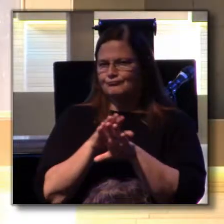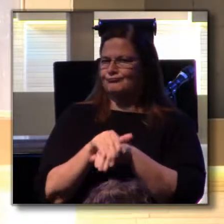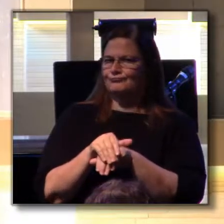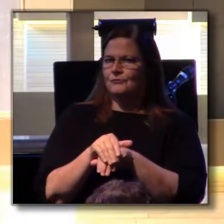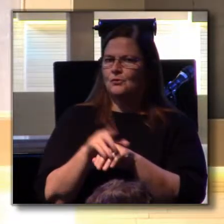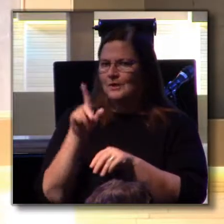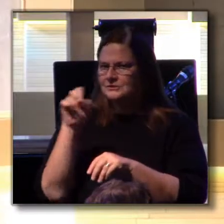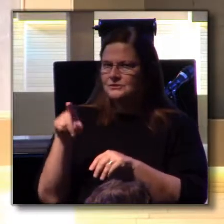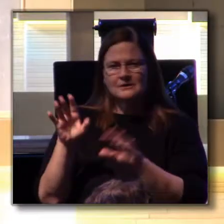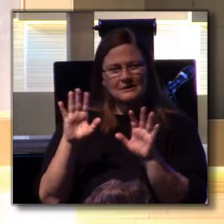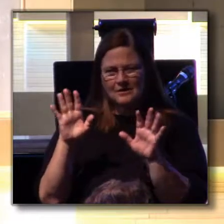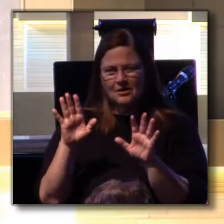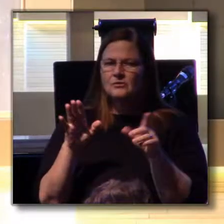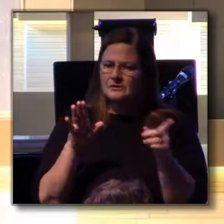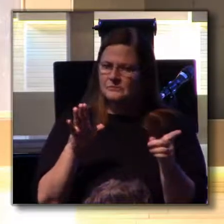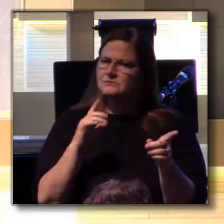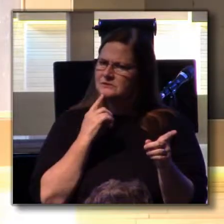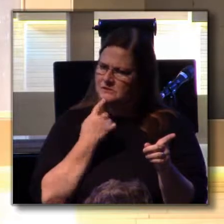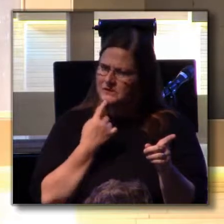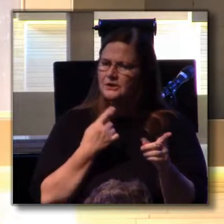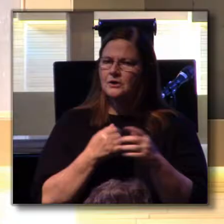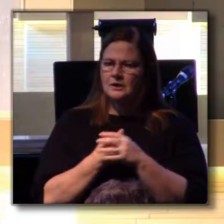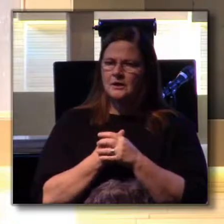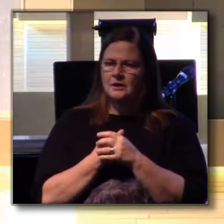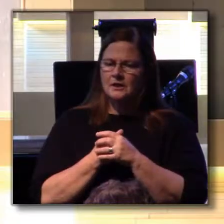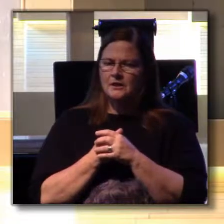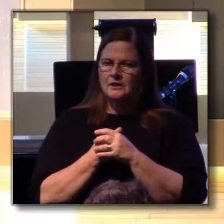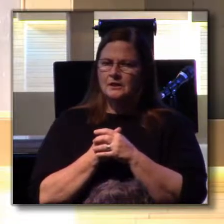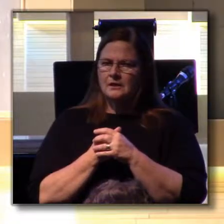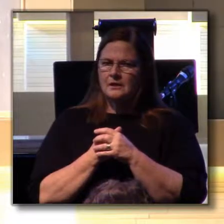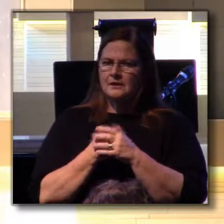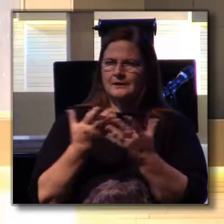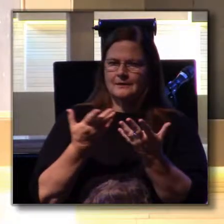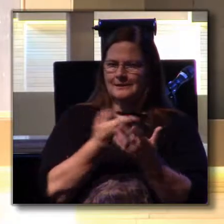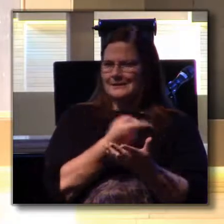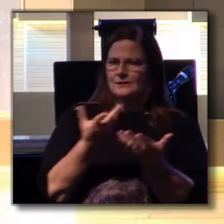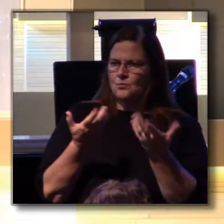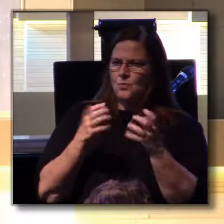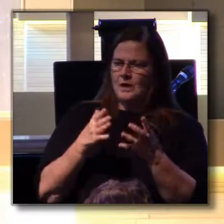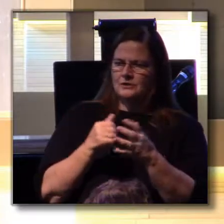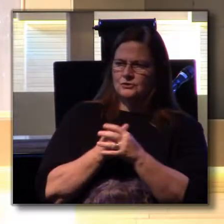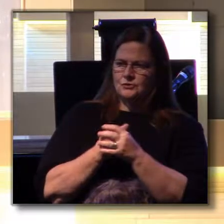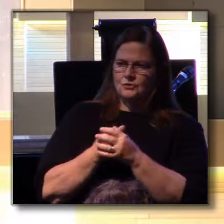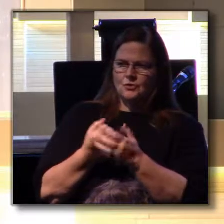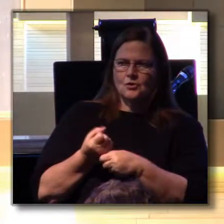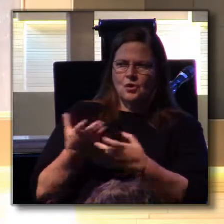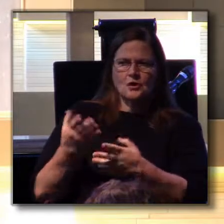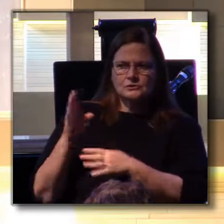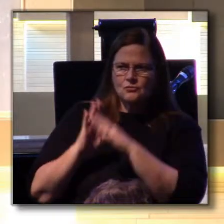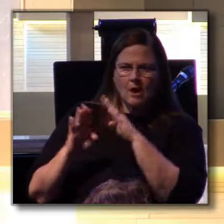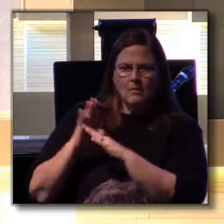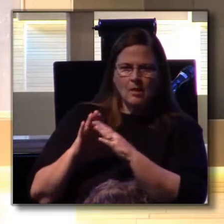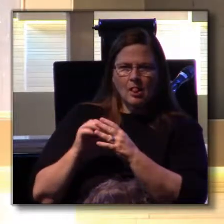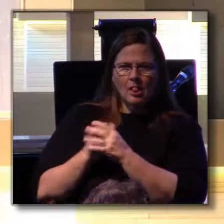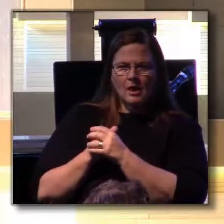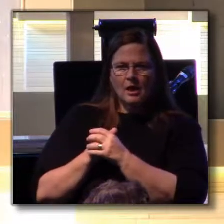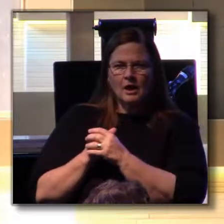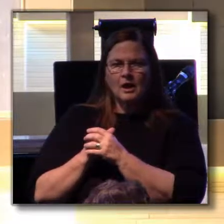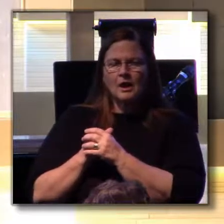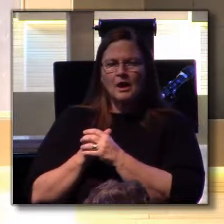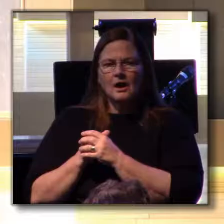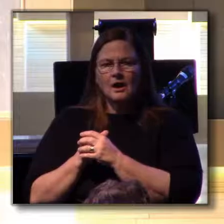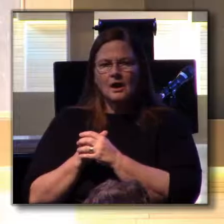was posed in order to trip him up, to get him to say something that would get him into trouble with the Romans or with